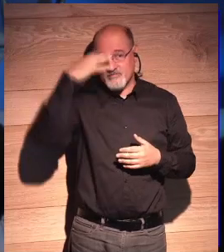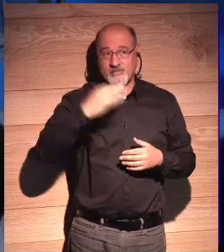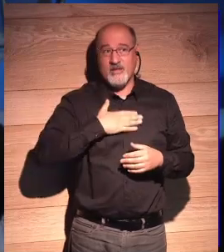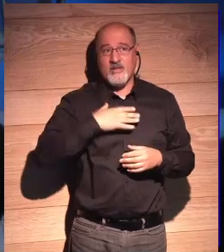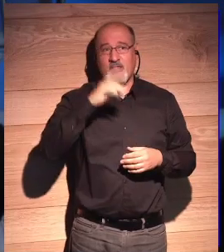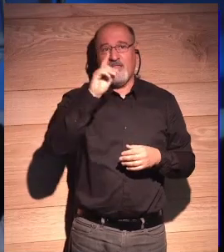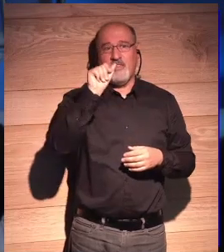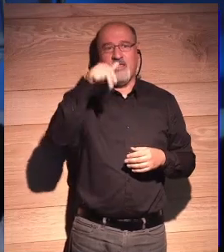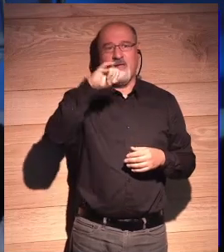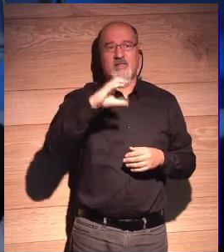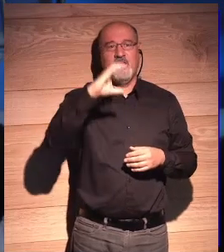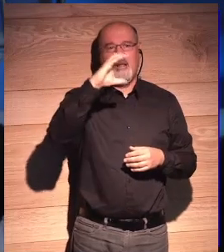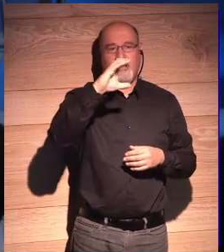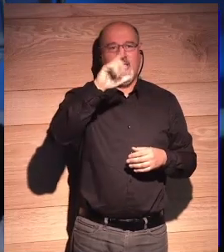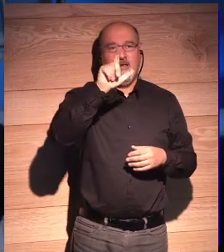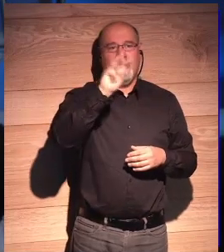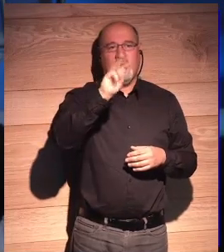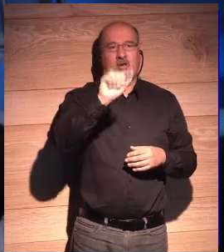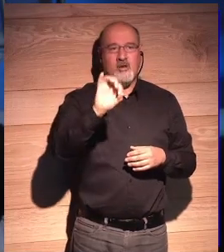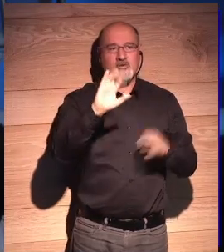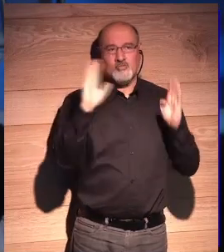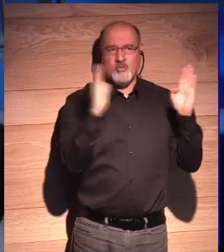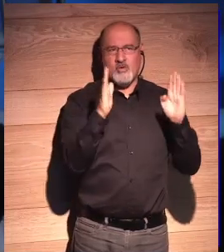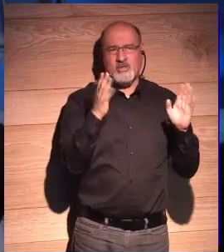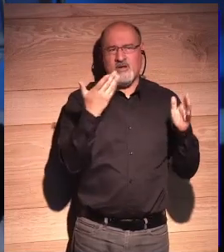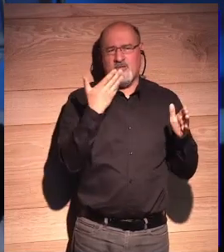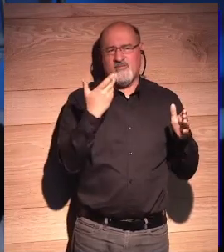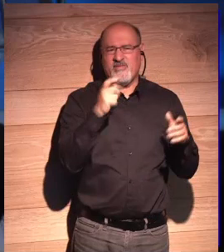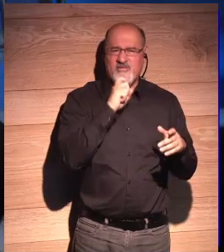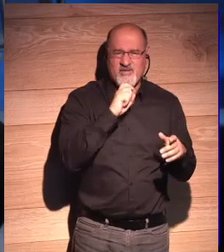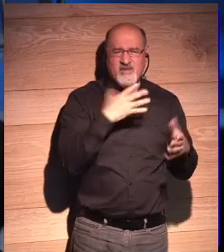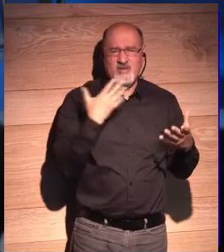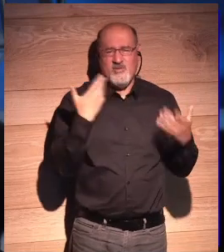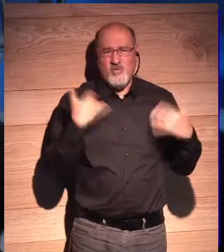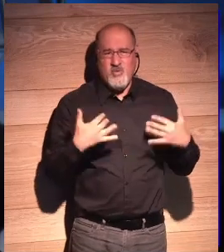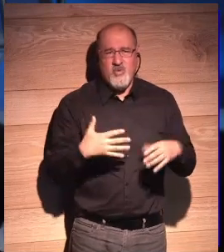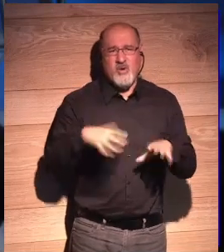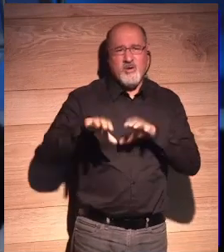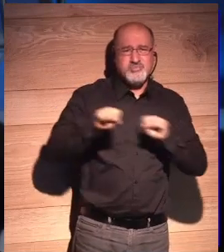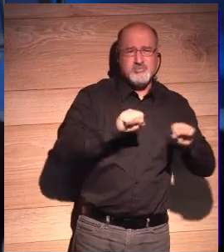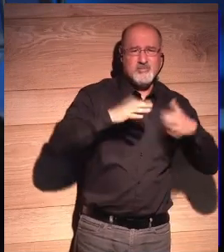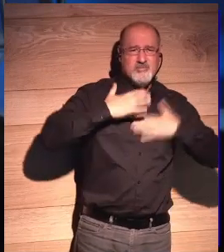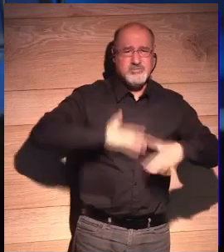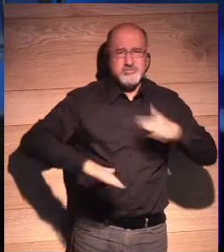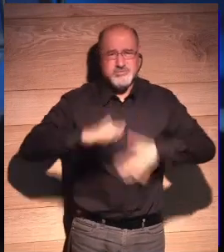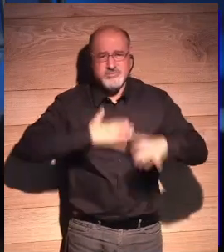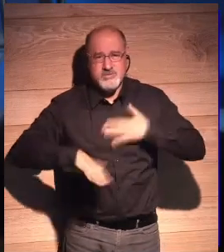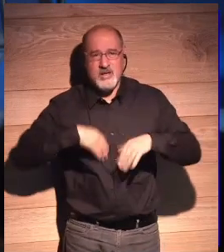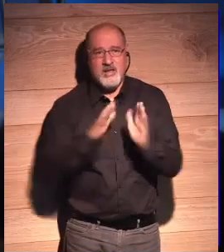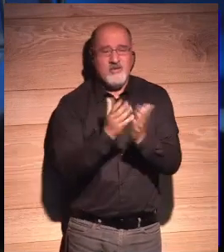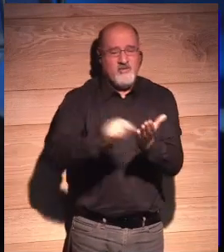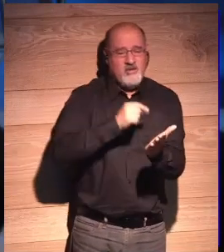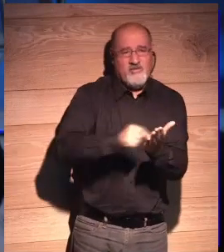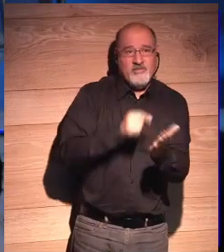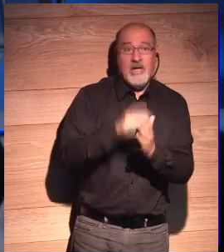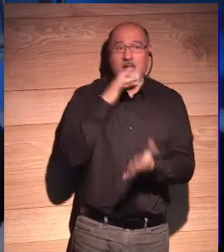think that Daniel Clowes has been spending very hard days with many interviews, signing many books, and